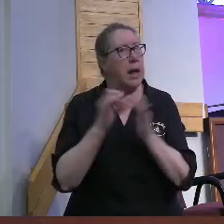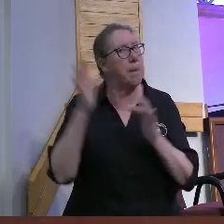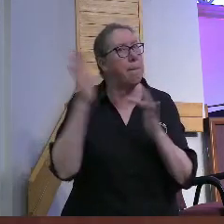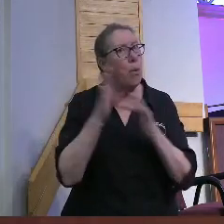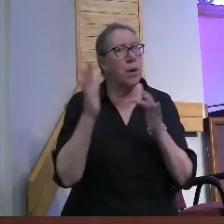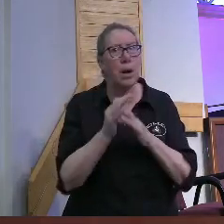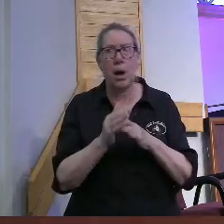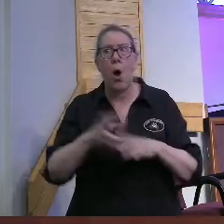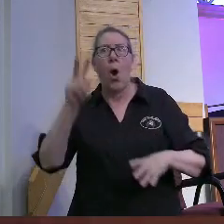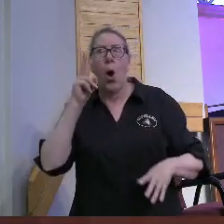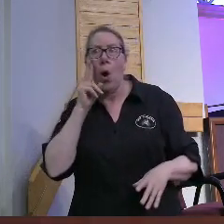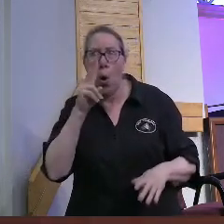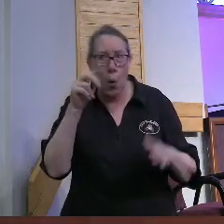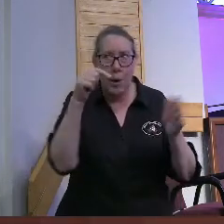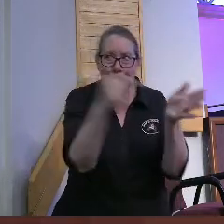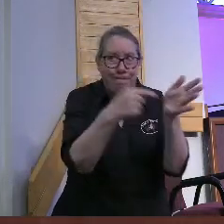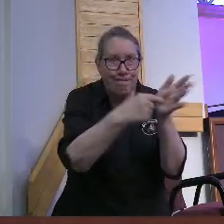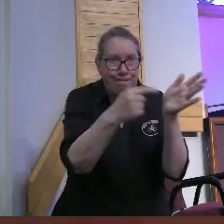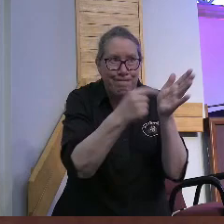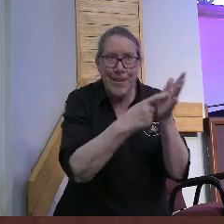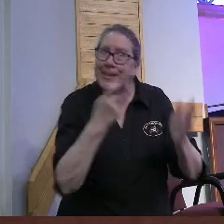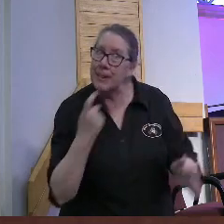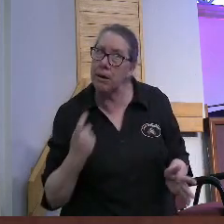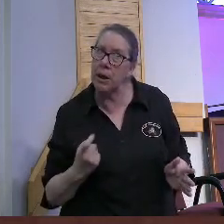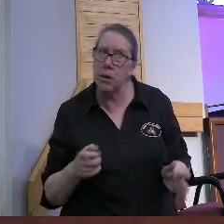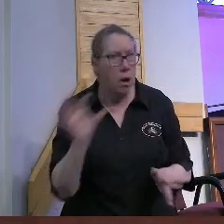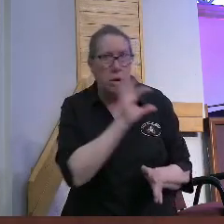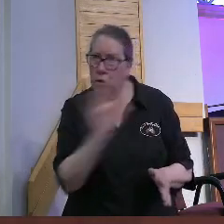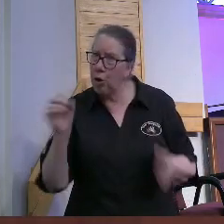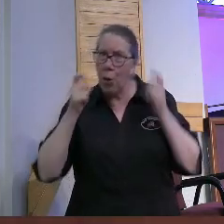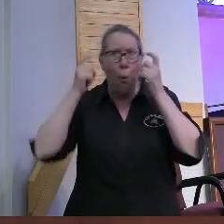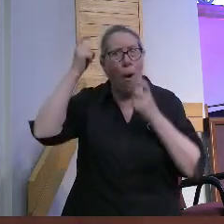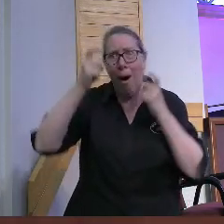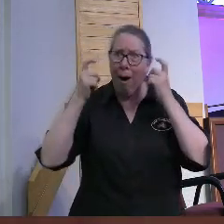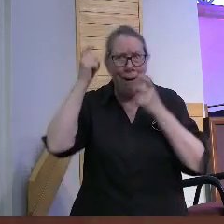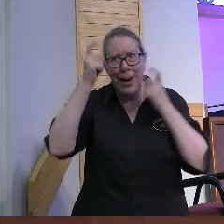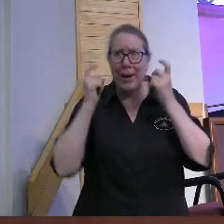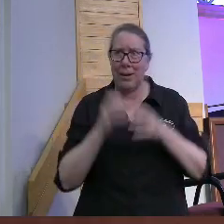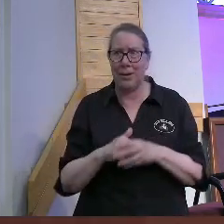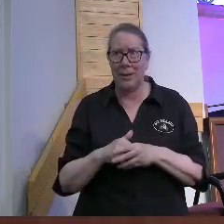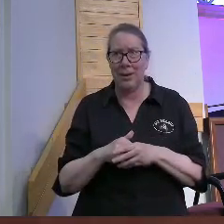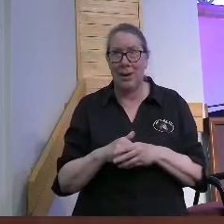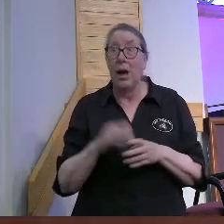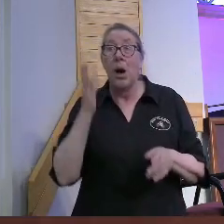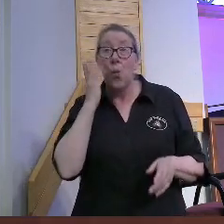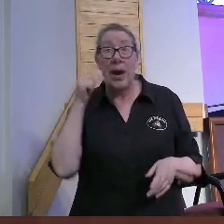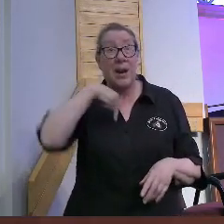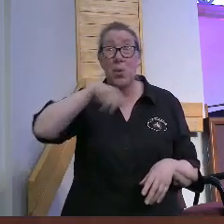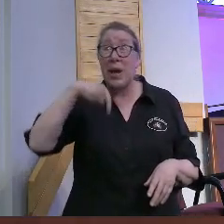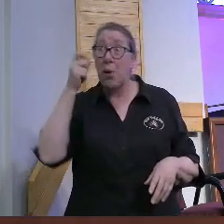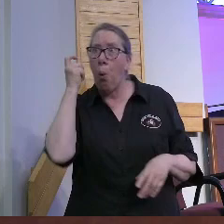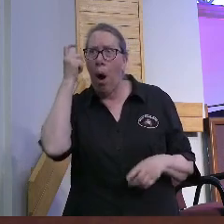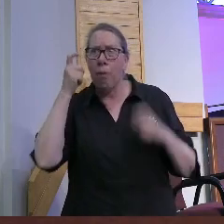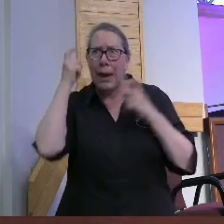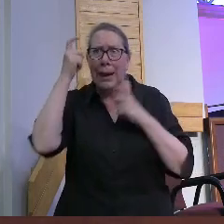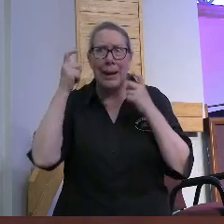Pay attention. Take it seriously. Do not worry. Do not worry. And when we worry, this is what